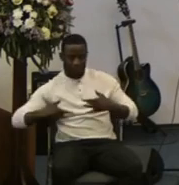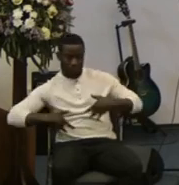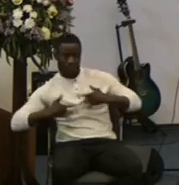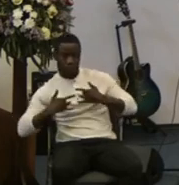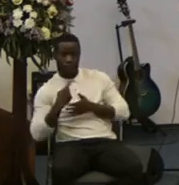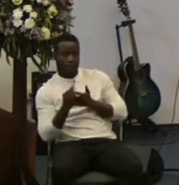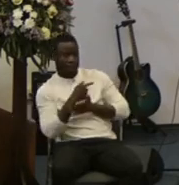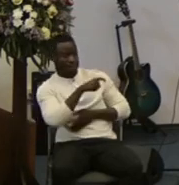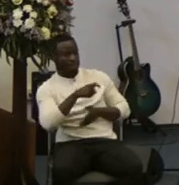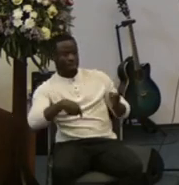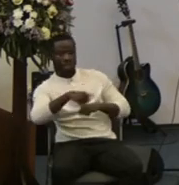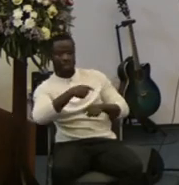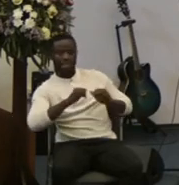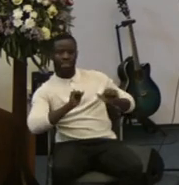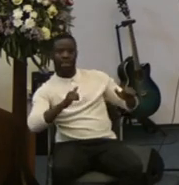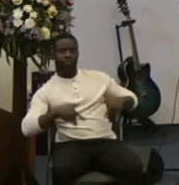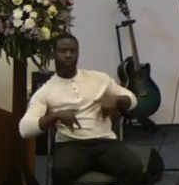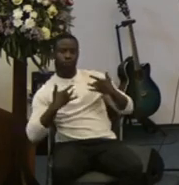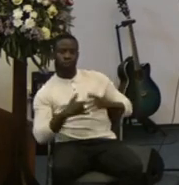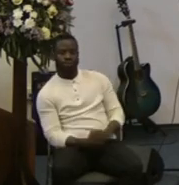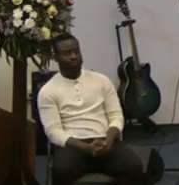over what folks think.